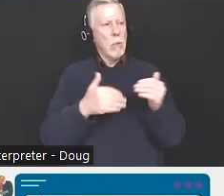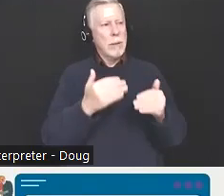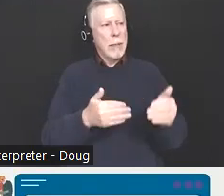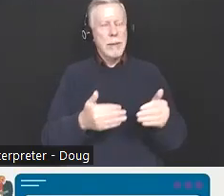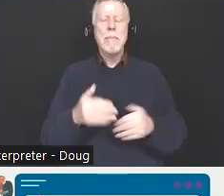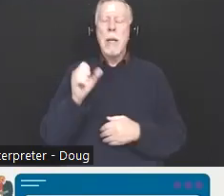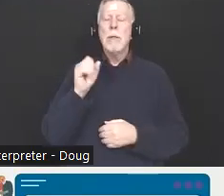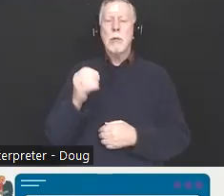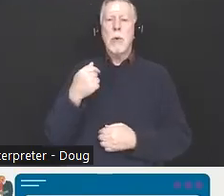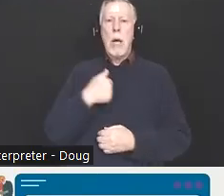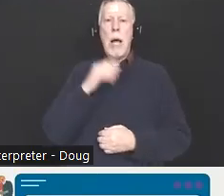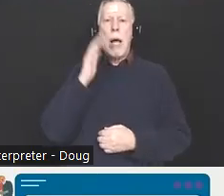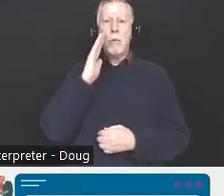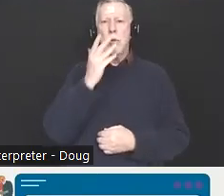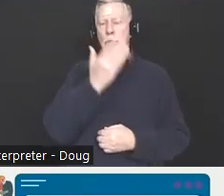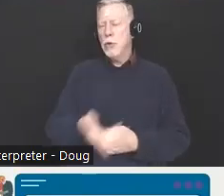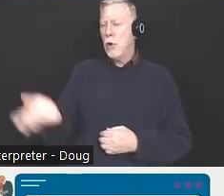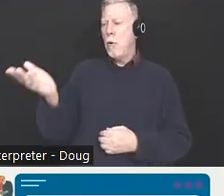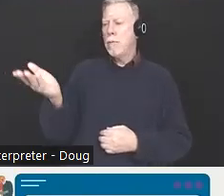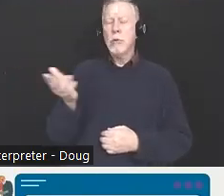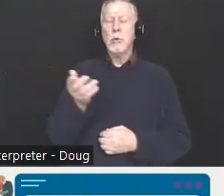will turn it over to